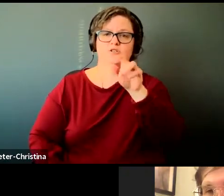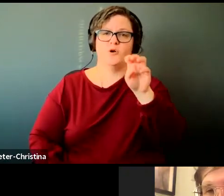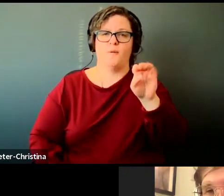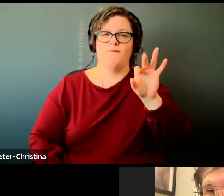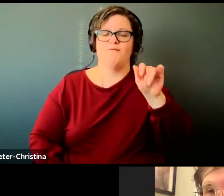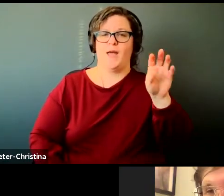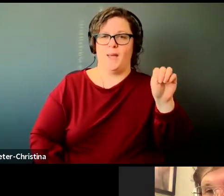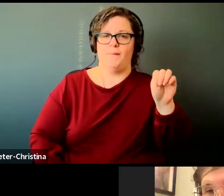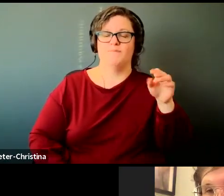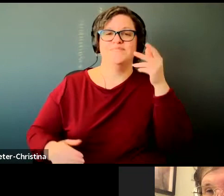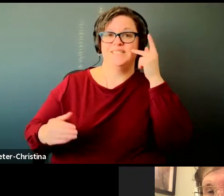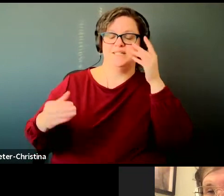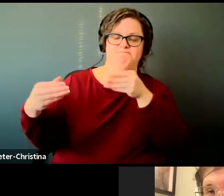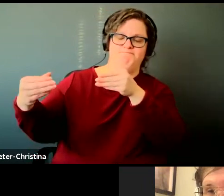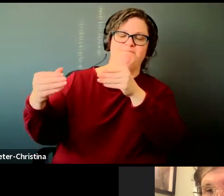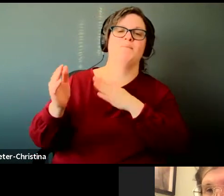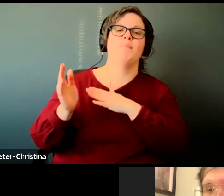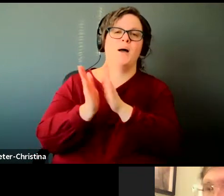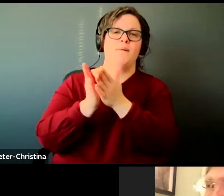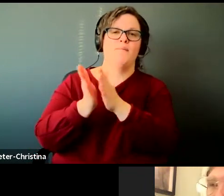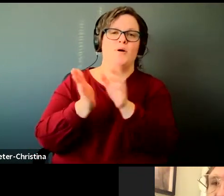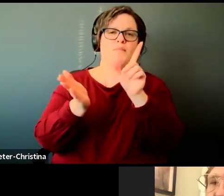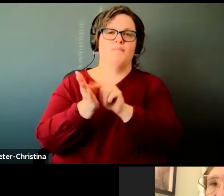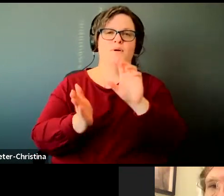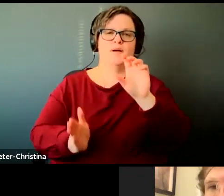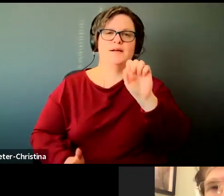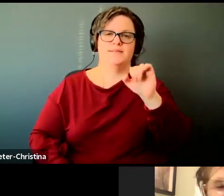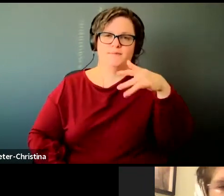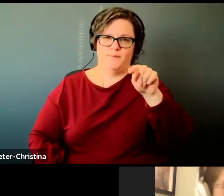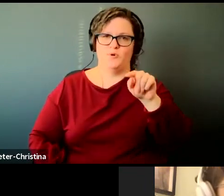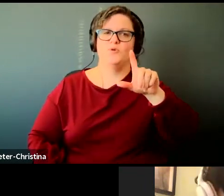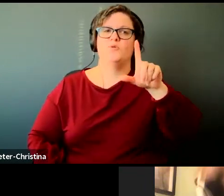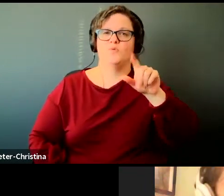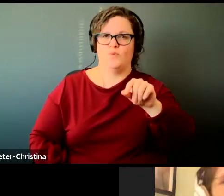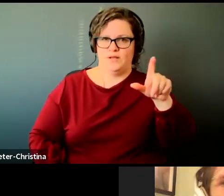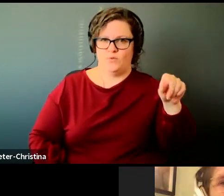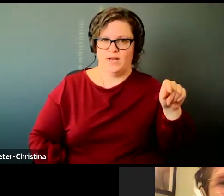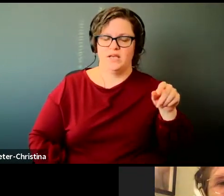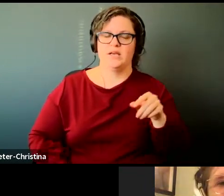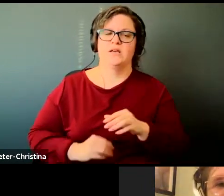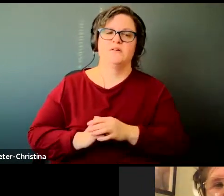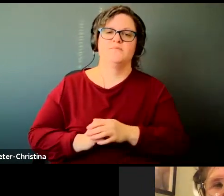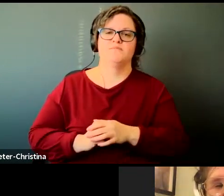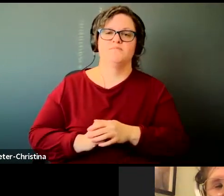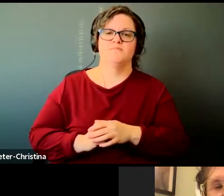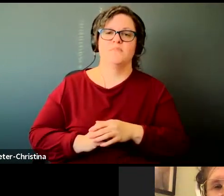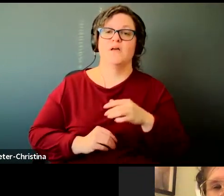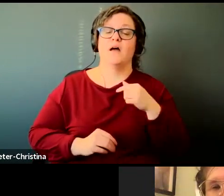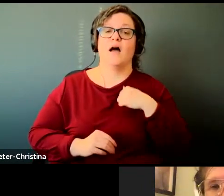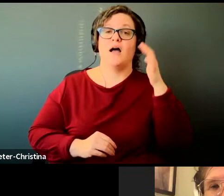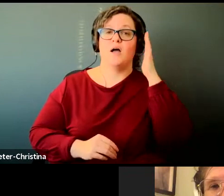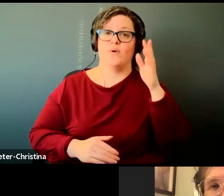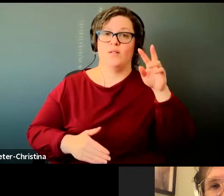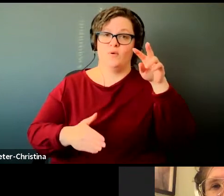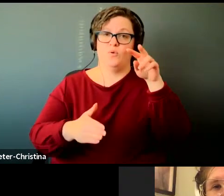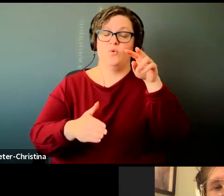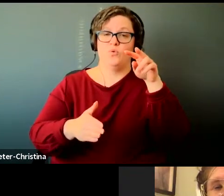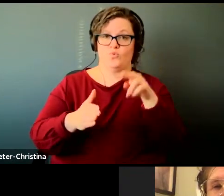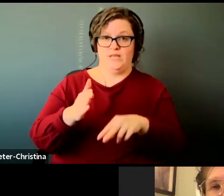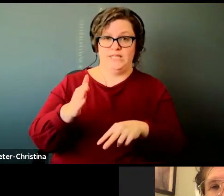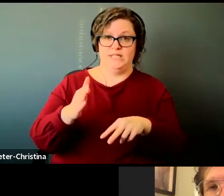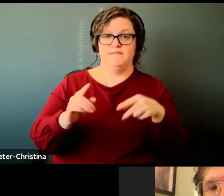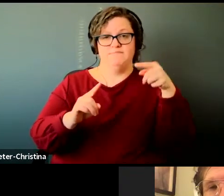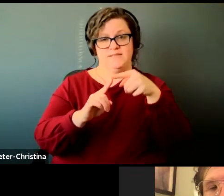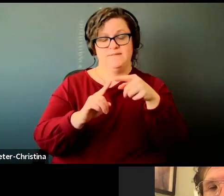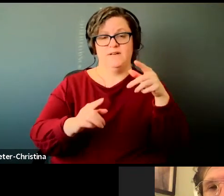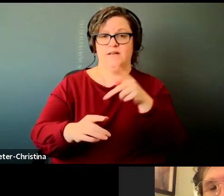poetry collection that came out in September of 2020. And I'm going to read a piece for you today. And the piece that I'm reading